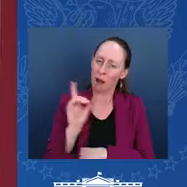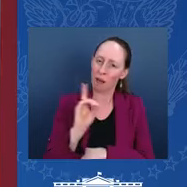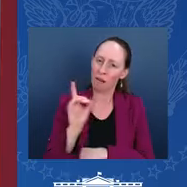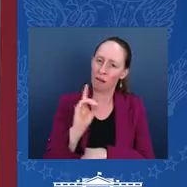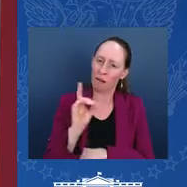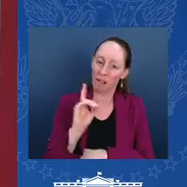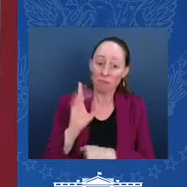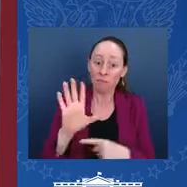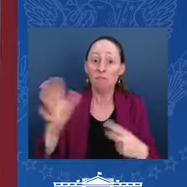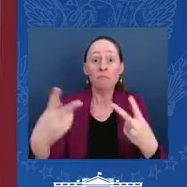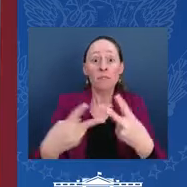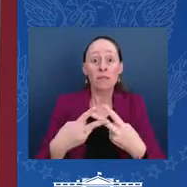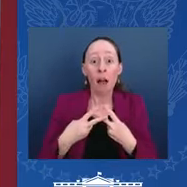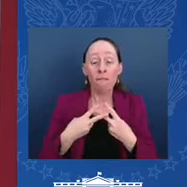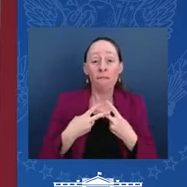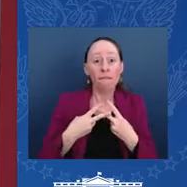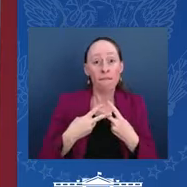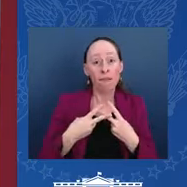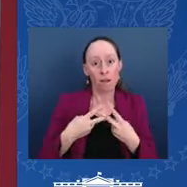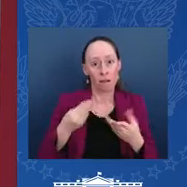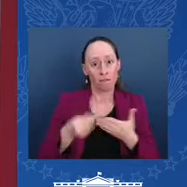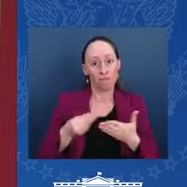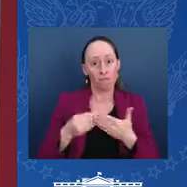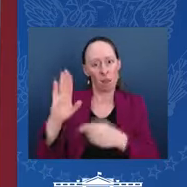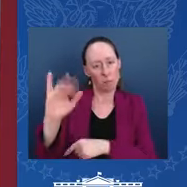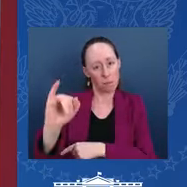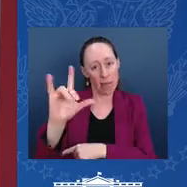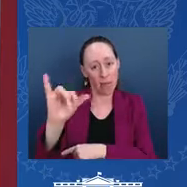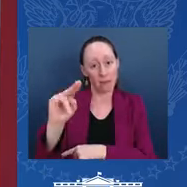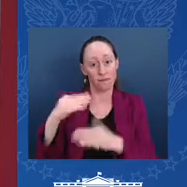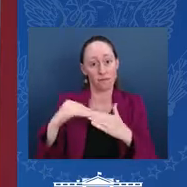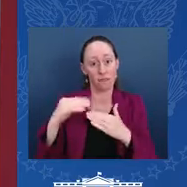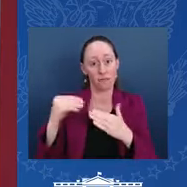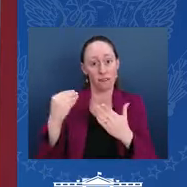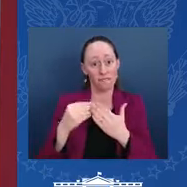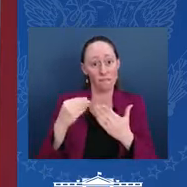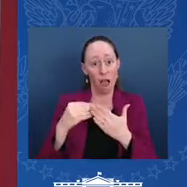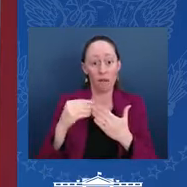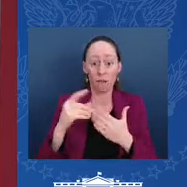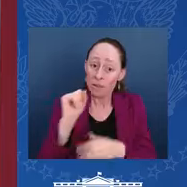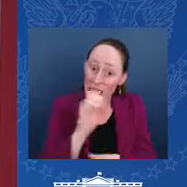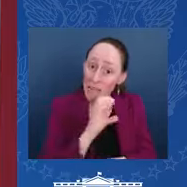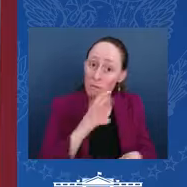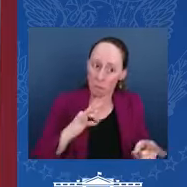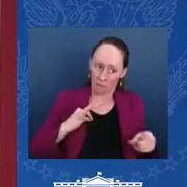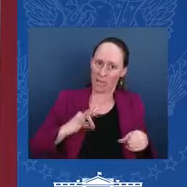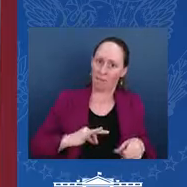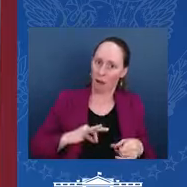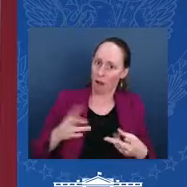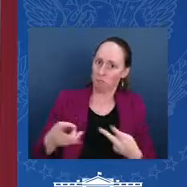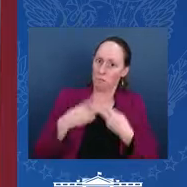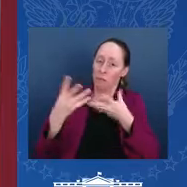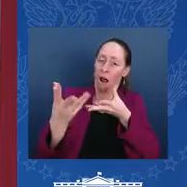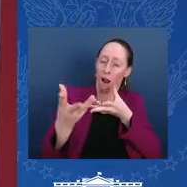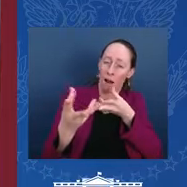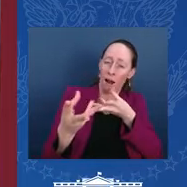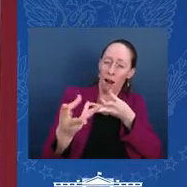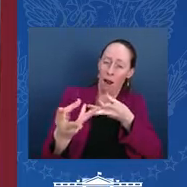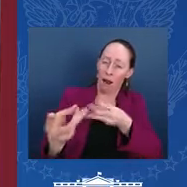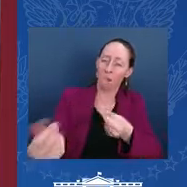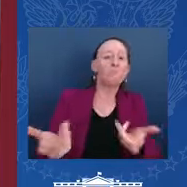dollars, not just the individual recipients of the benefit, taxpayers. Americans pay more for